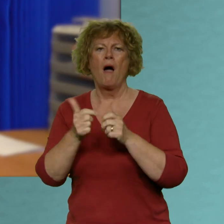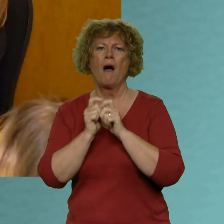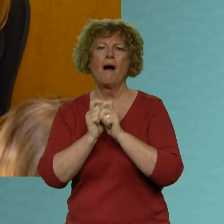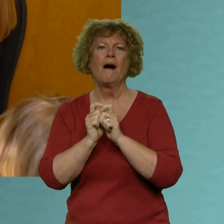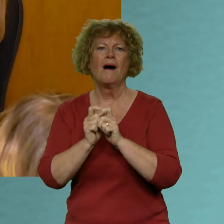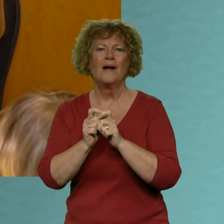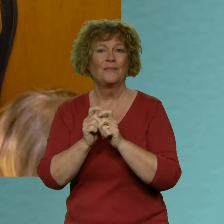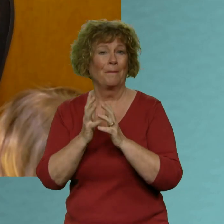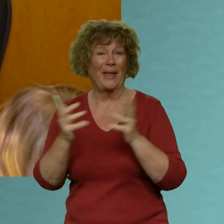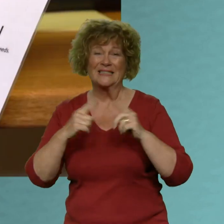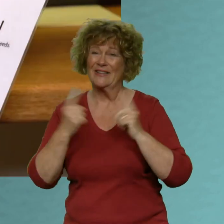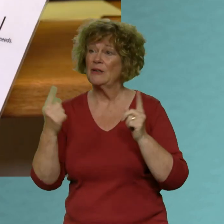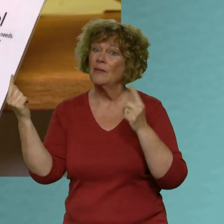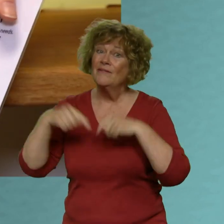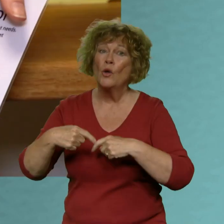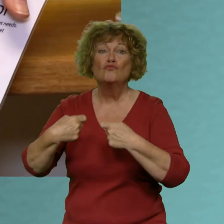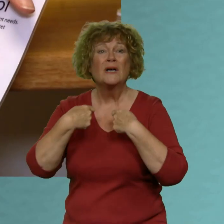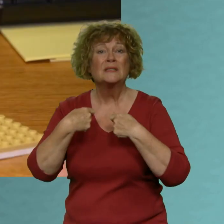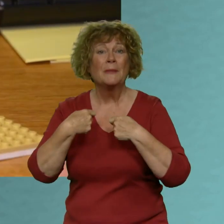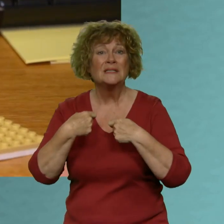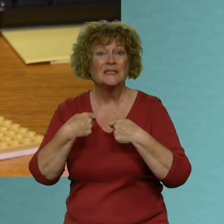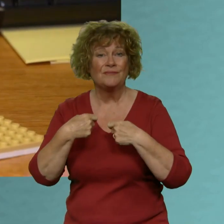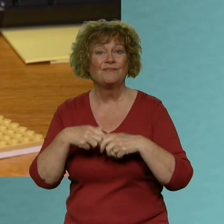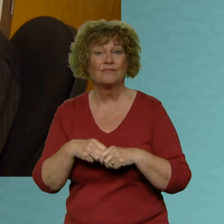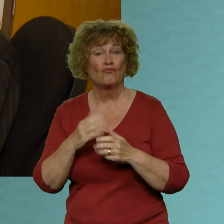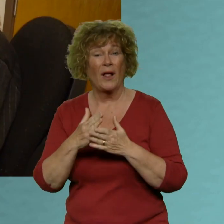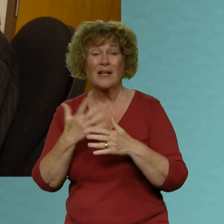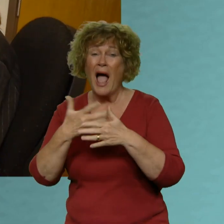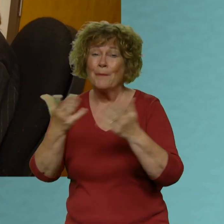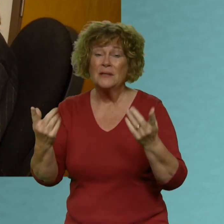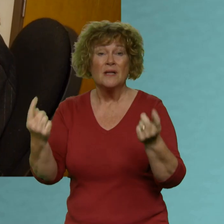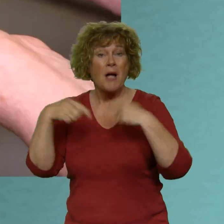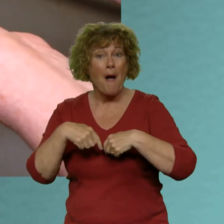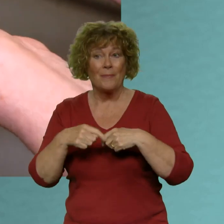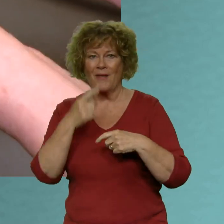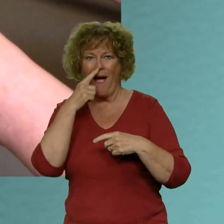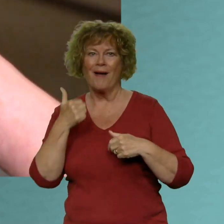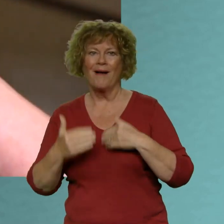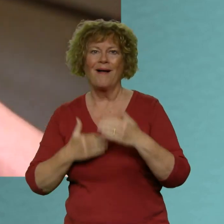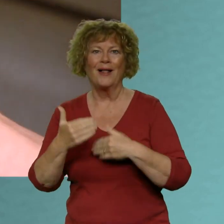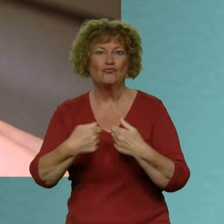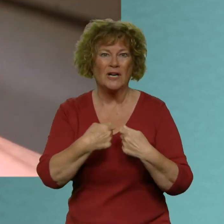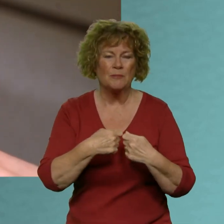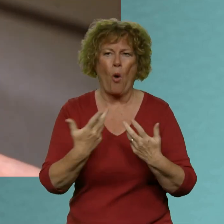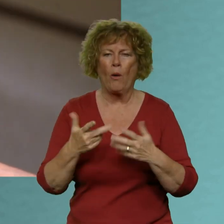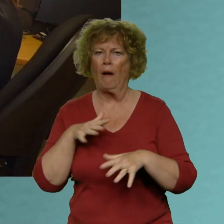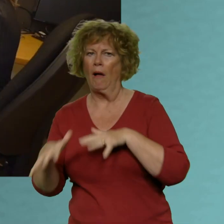that's coming for treatment and often it can be the difference between somebody managing to come for treatment or actually not managing it